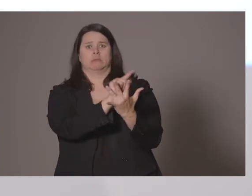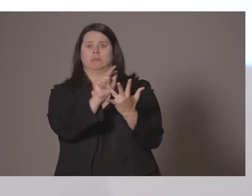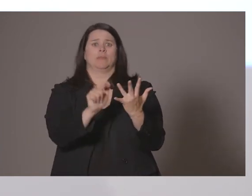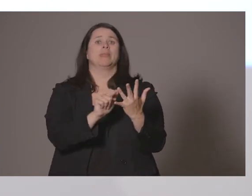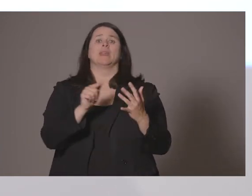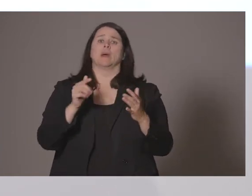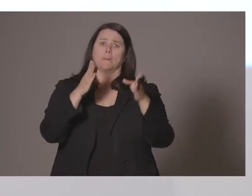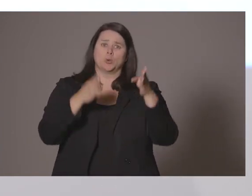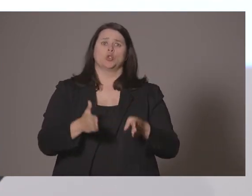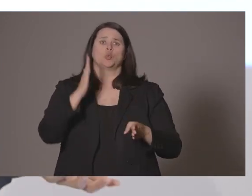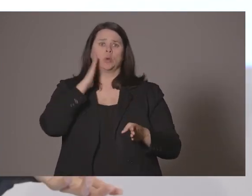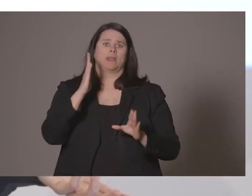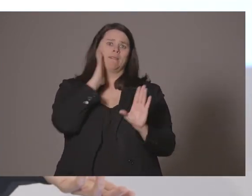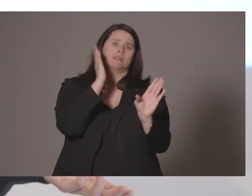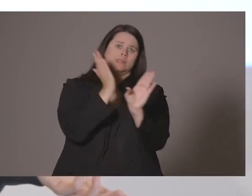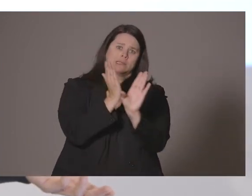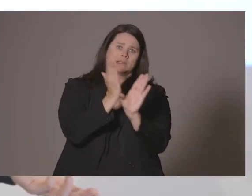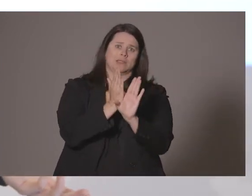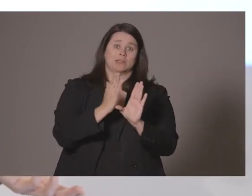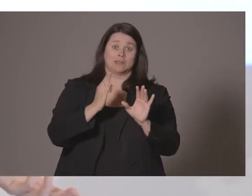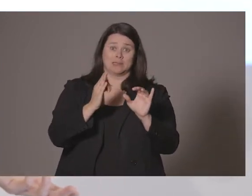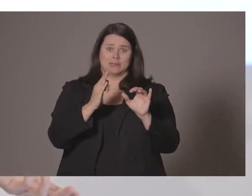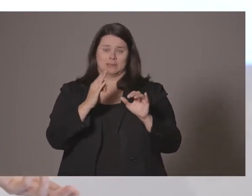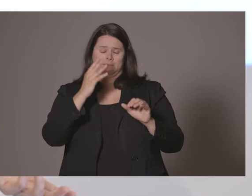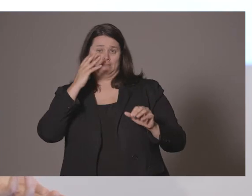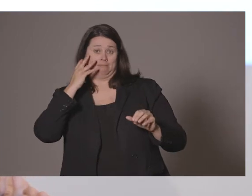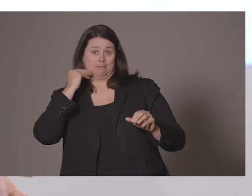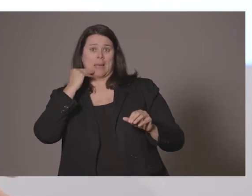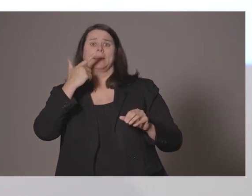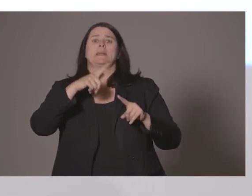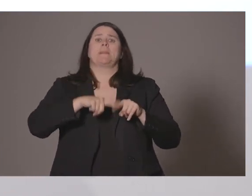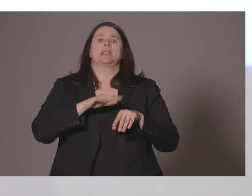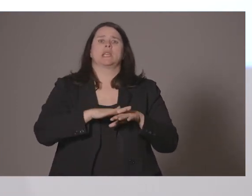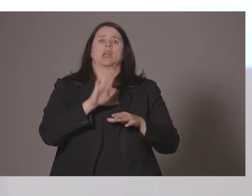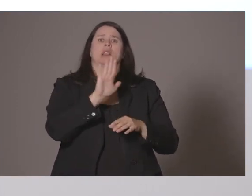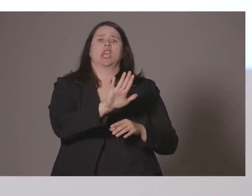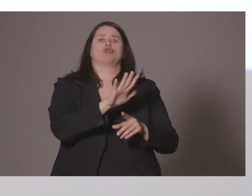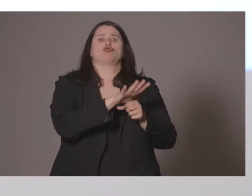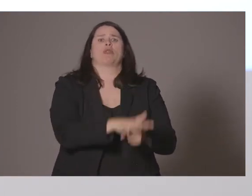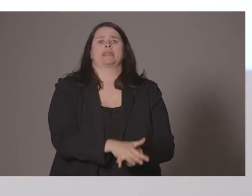symptoms as a result of the type of stressors that they're exposed to.